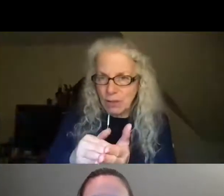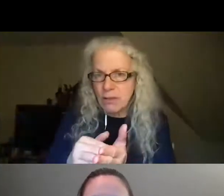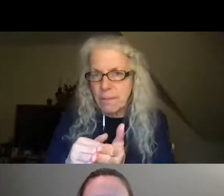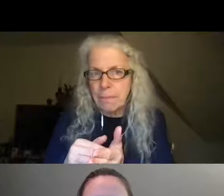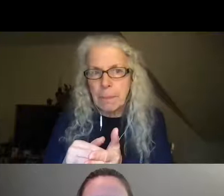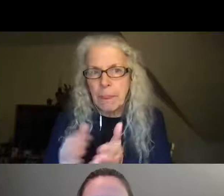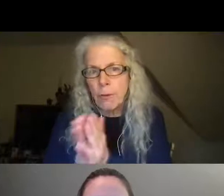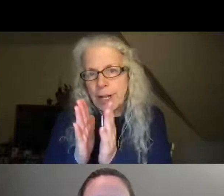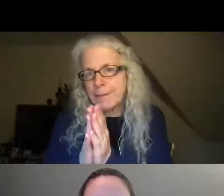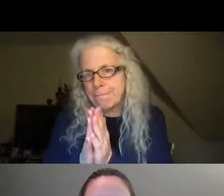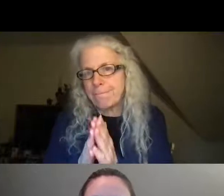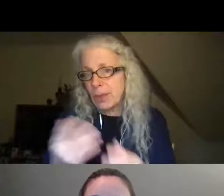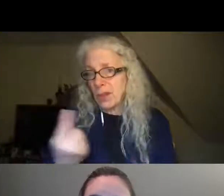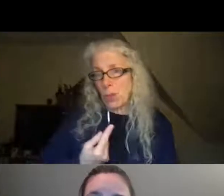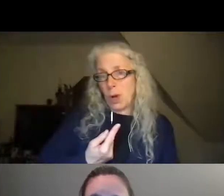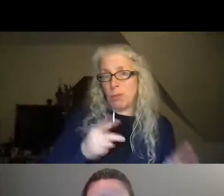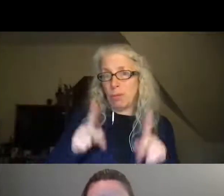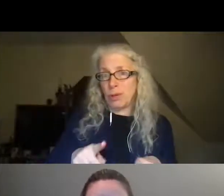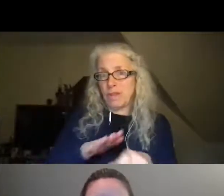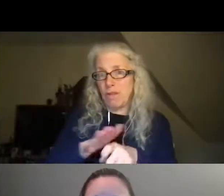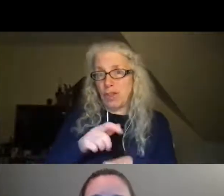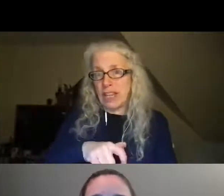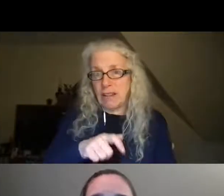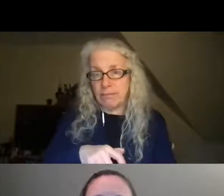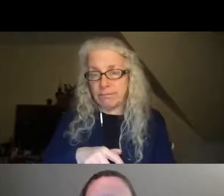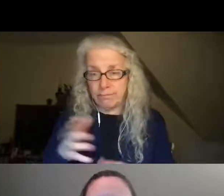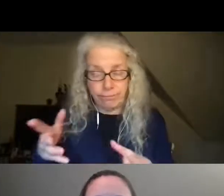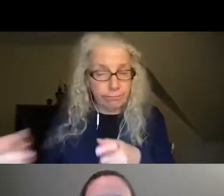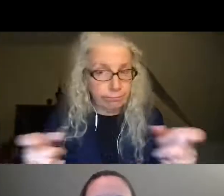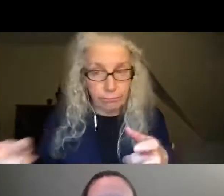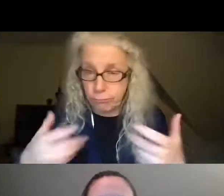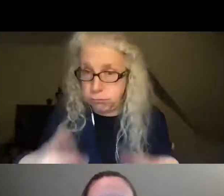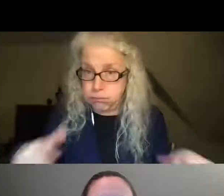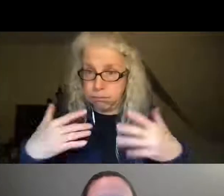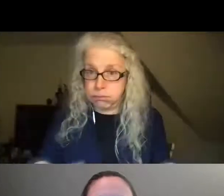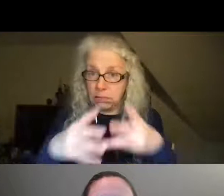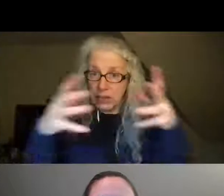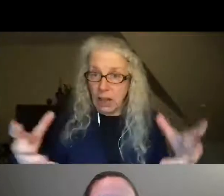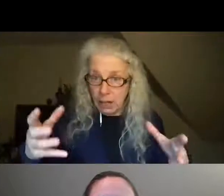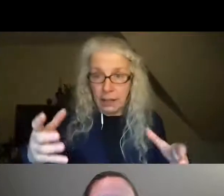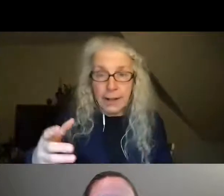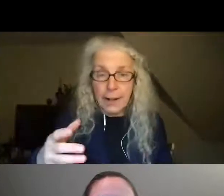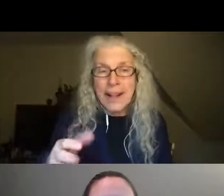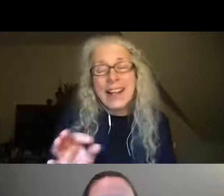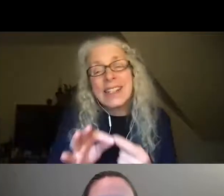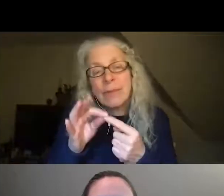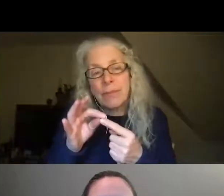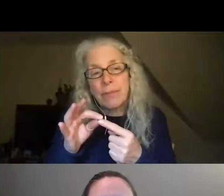a lot for one full-time specialist to do, especially